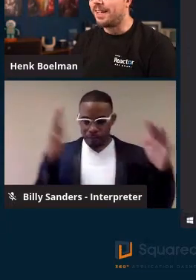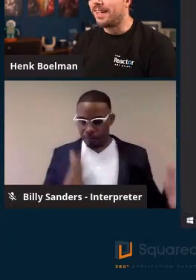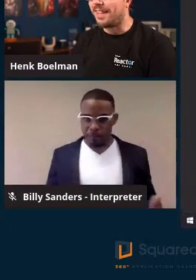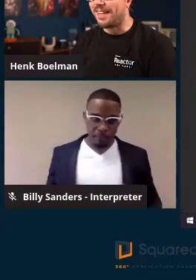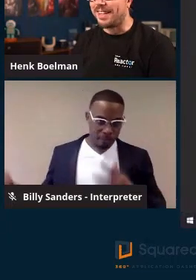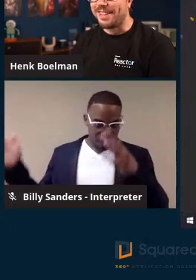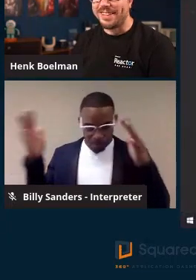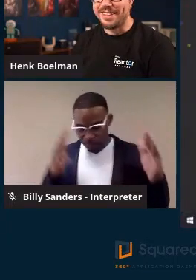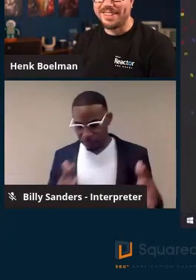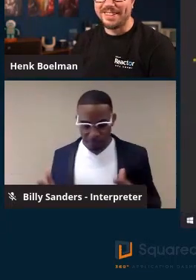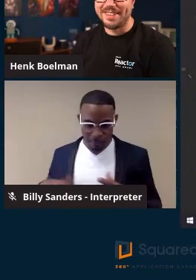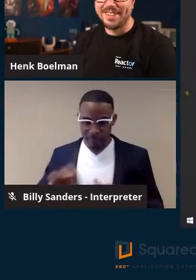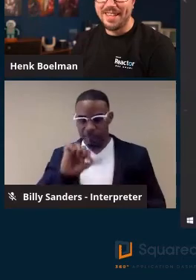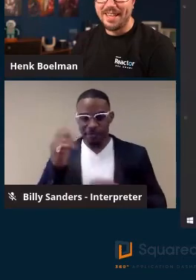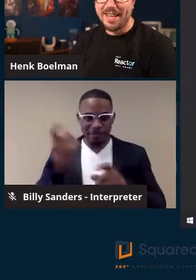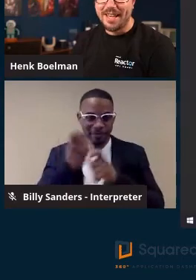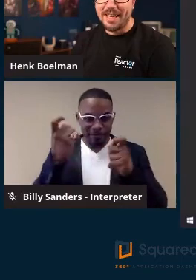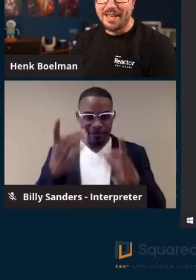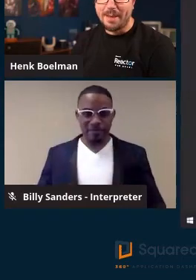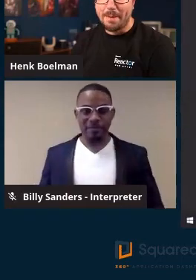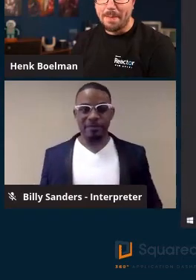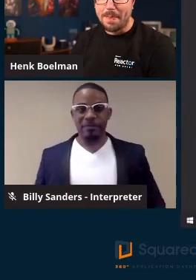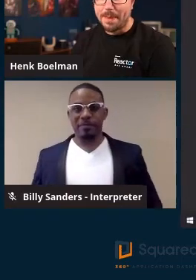Yay. Awesome.